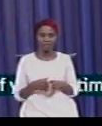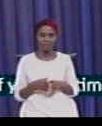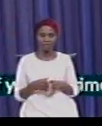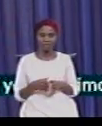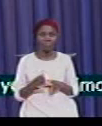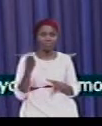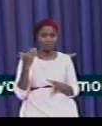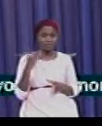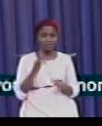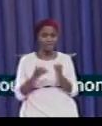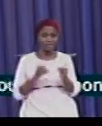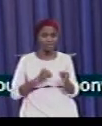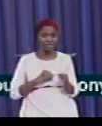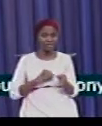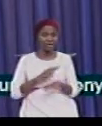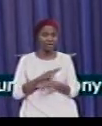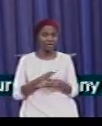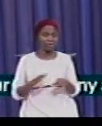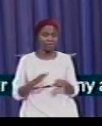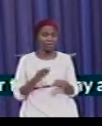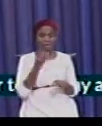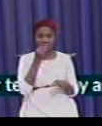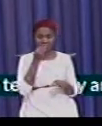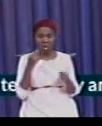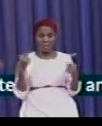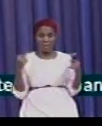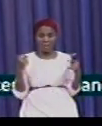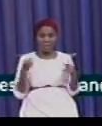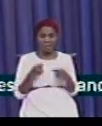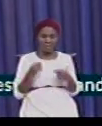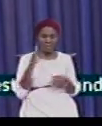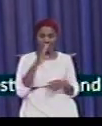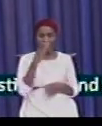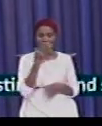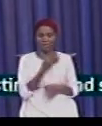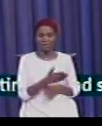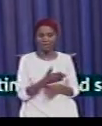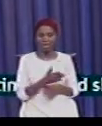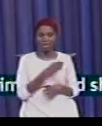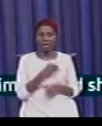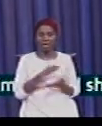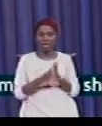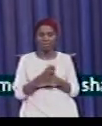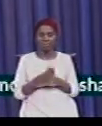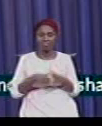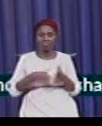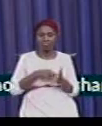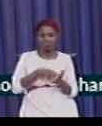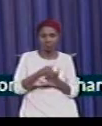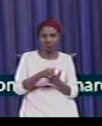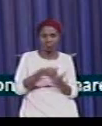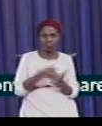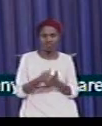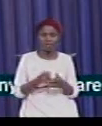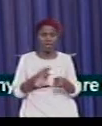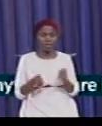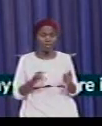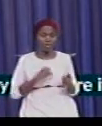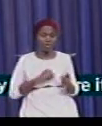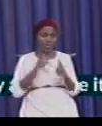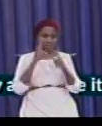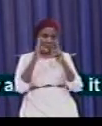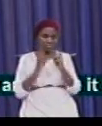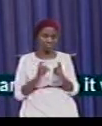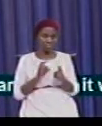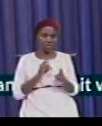the pain will be there, the bloating will be there, and then you get tired. I get tired. I tested myself. I didn't feel